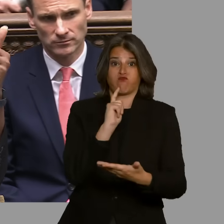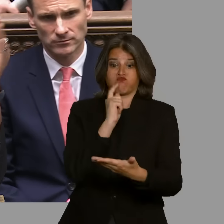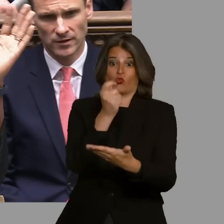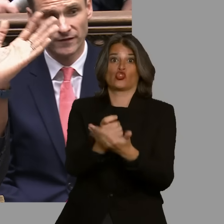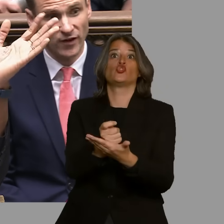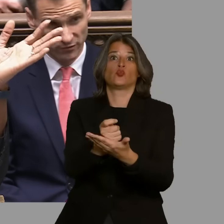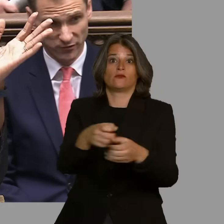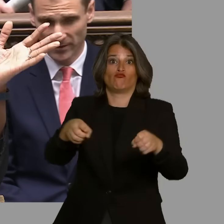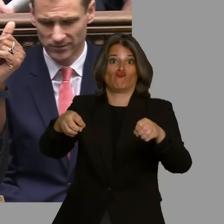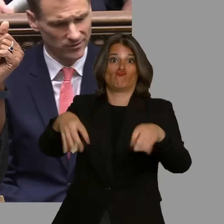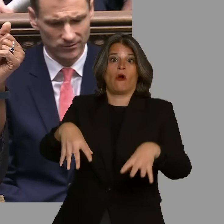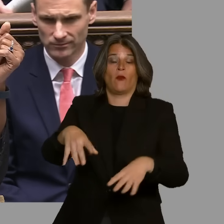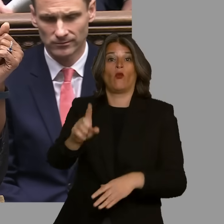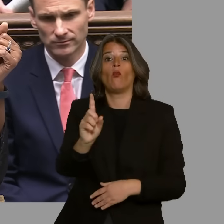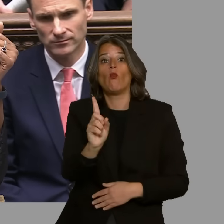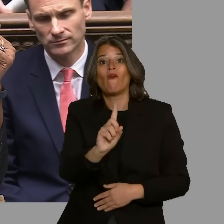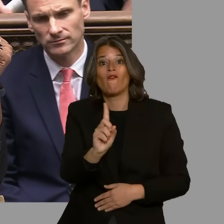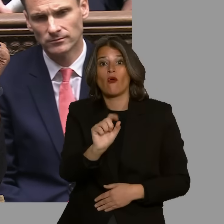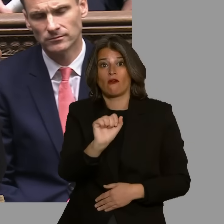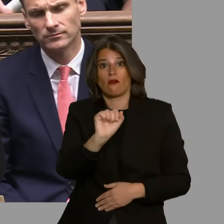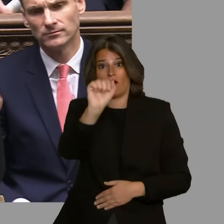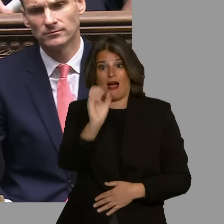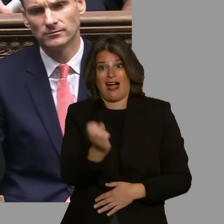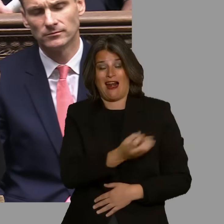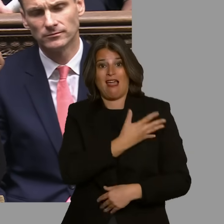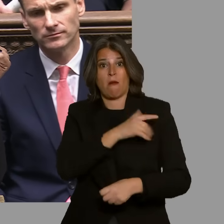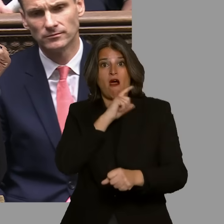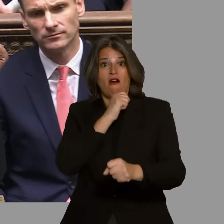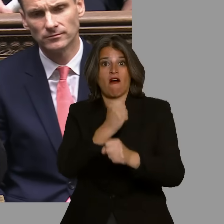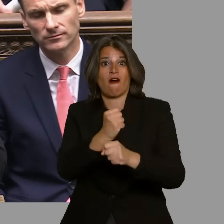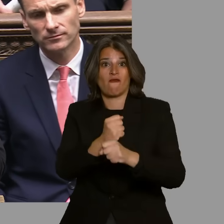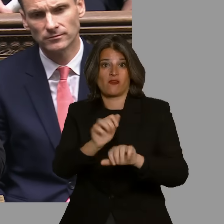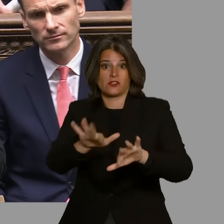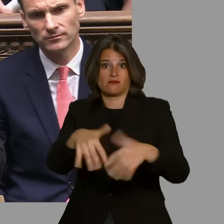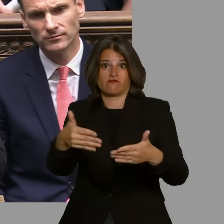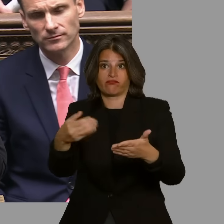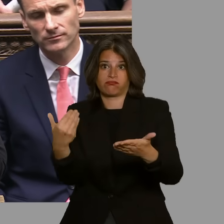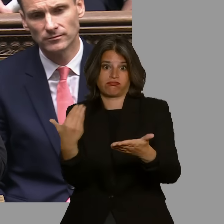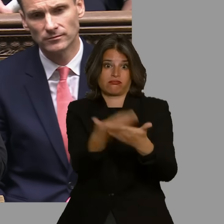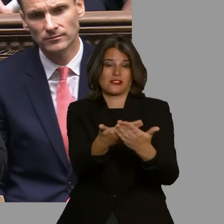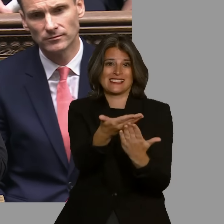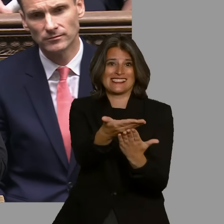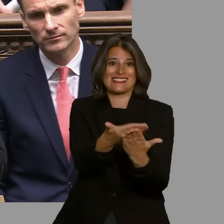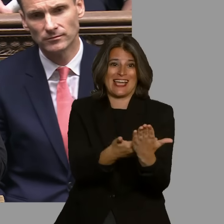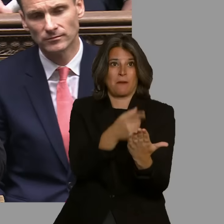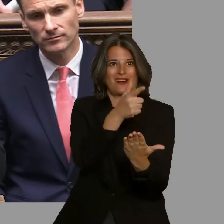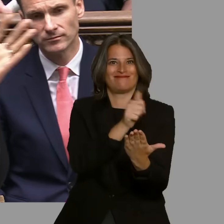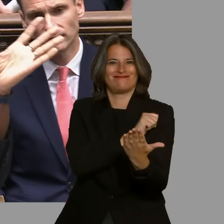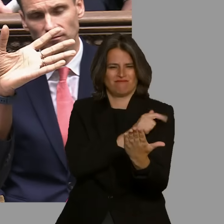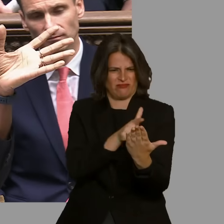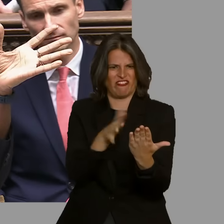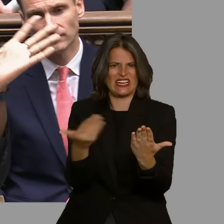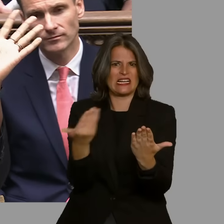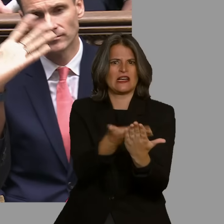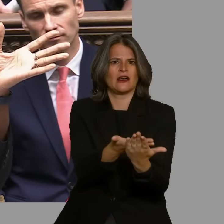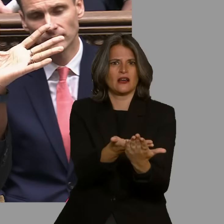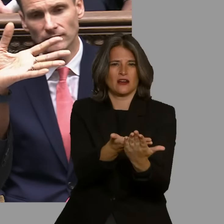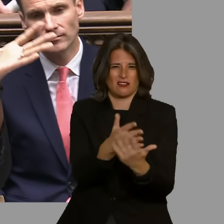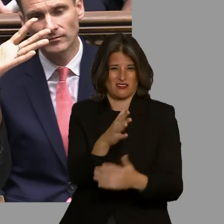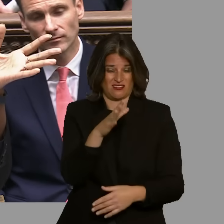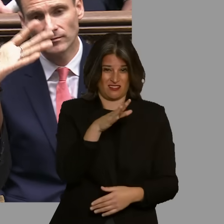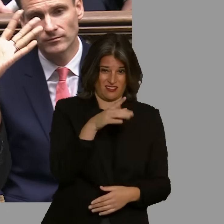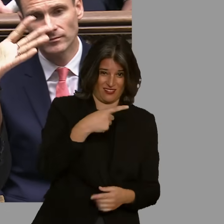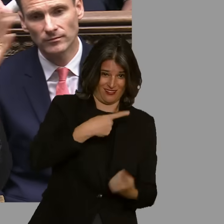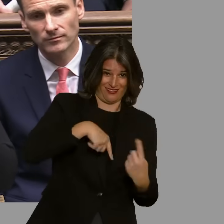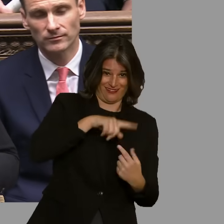man who at the last Prime Minister's questions said he had full confidence in the best friend of a convicted paedophile? Forgive us if we don't